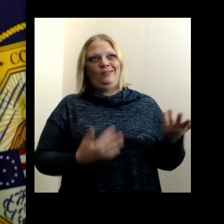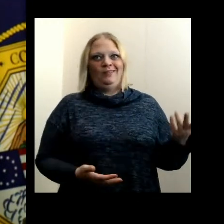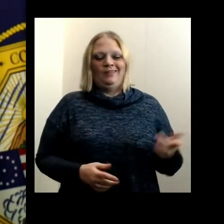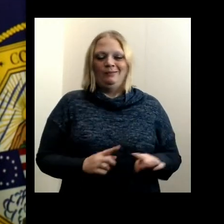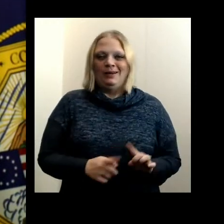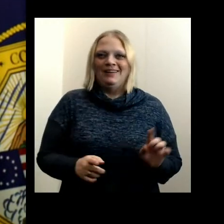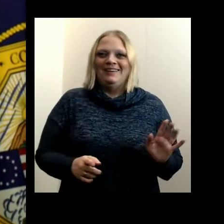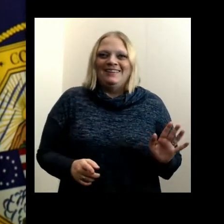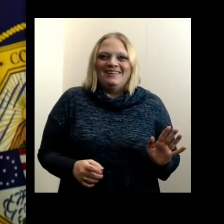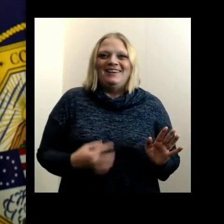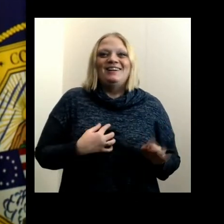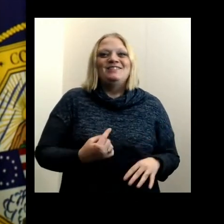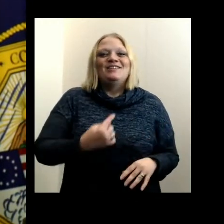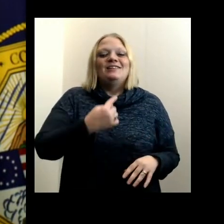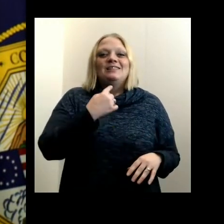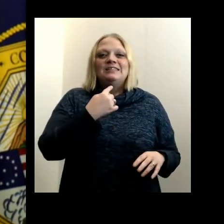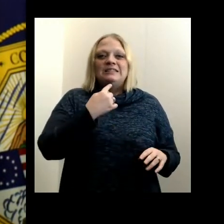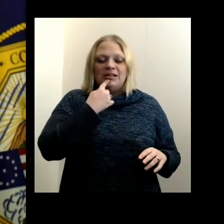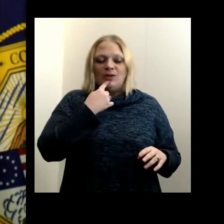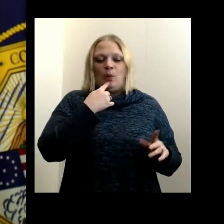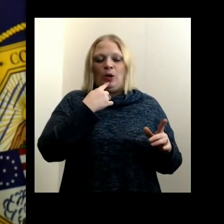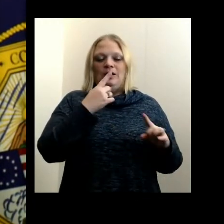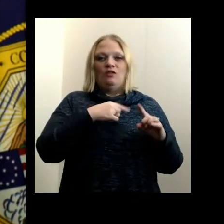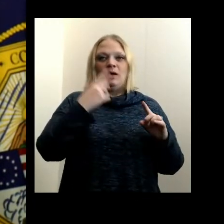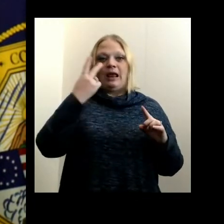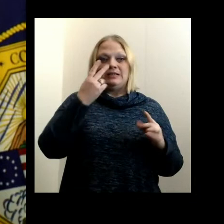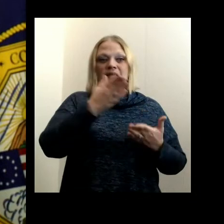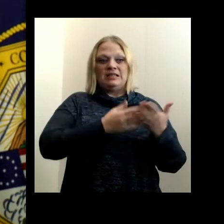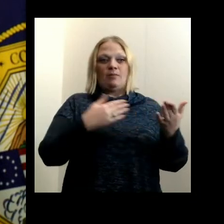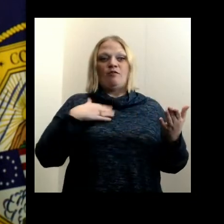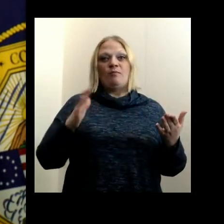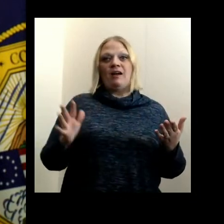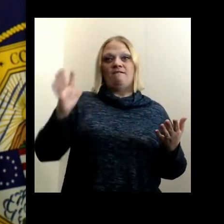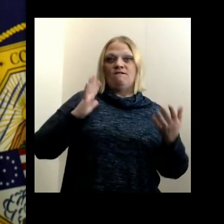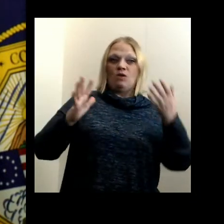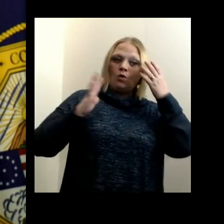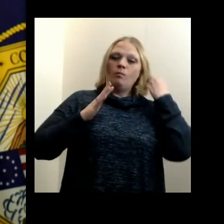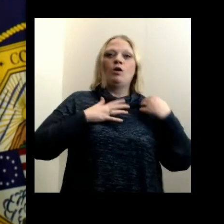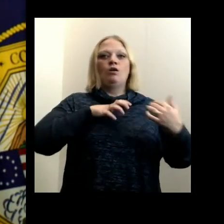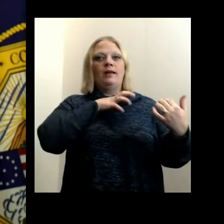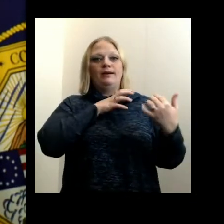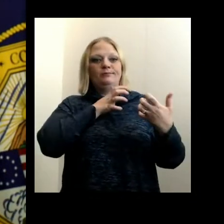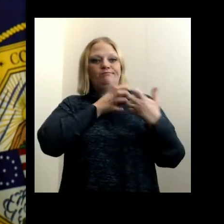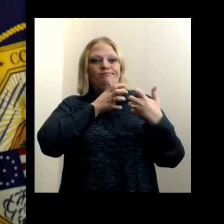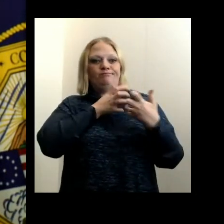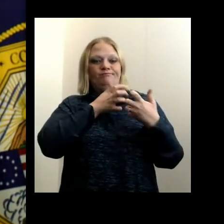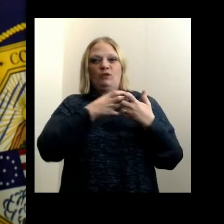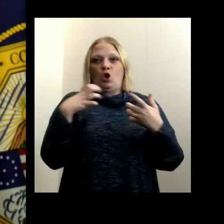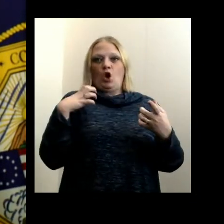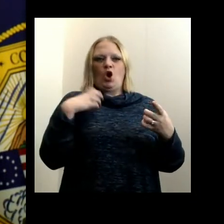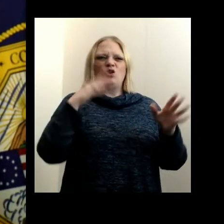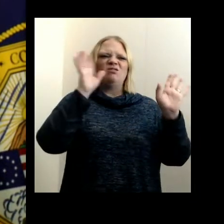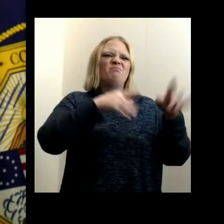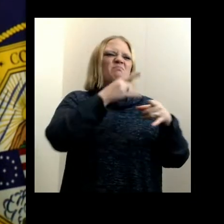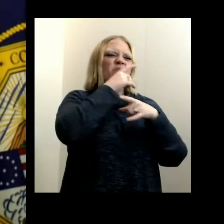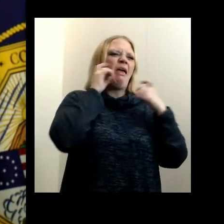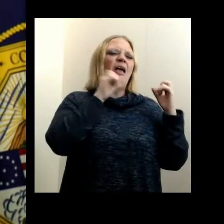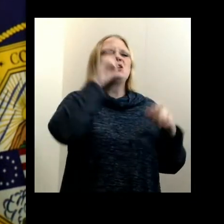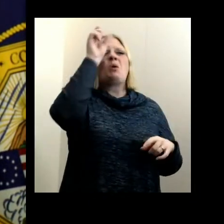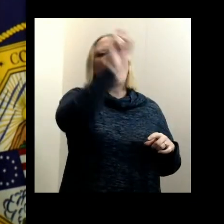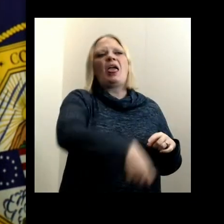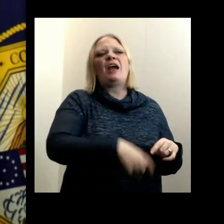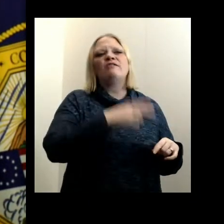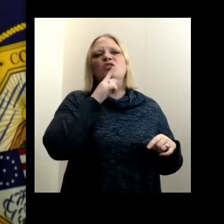it's disappointing when I see some of my former fellow coaches say, you don't need to wear masks, and this is junk, who cares if the kids get